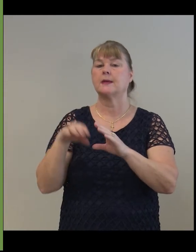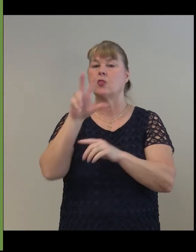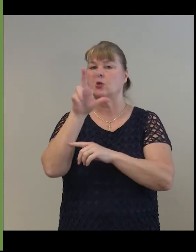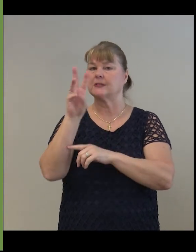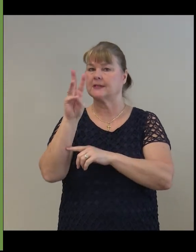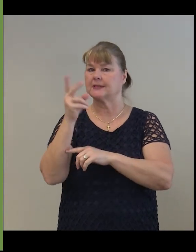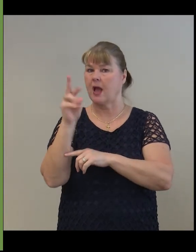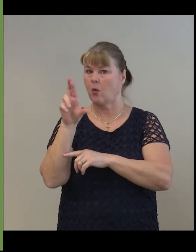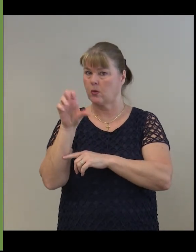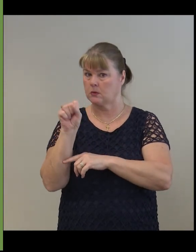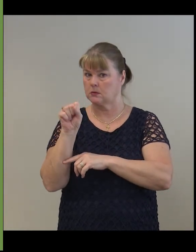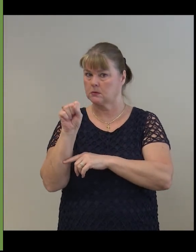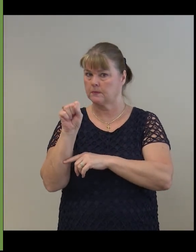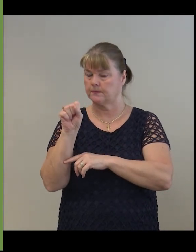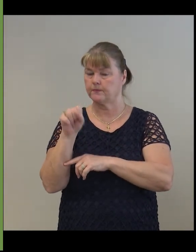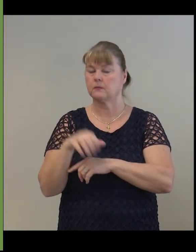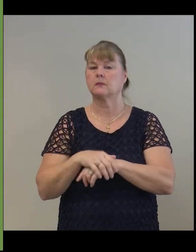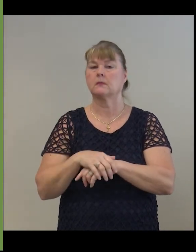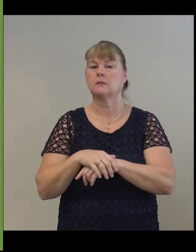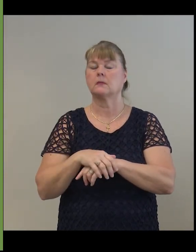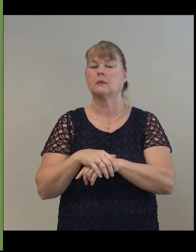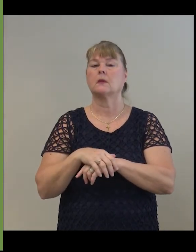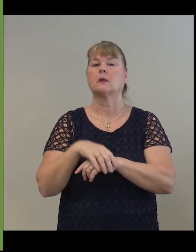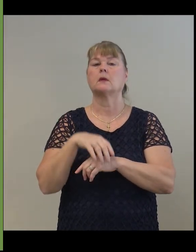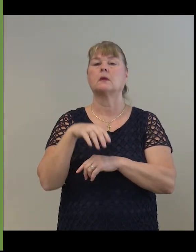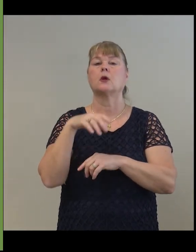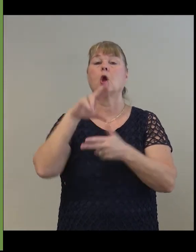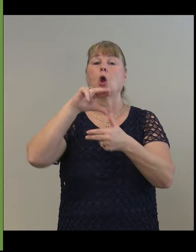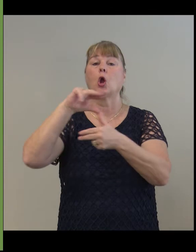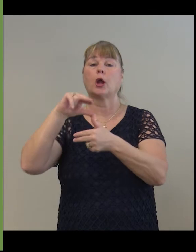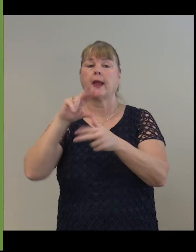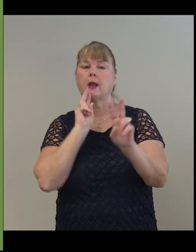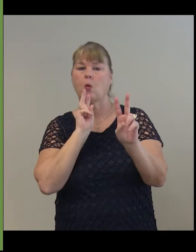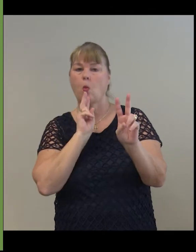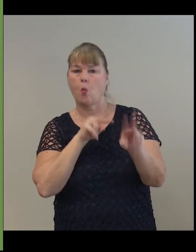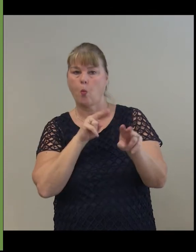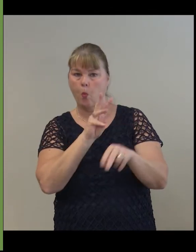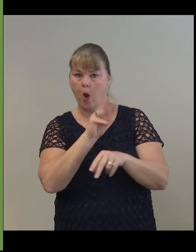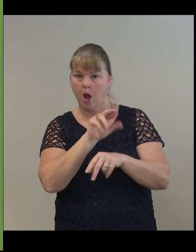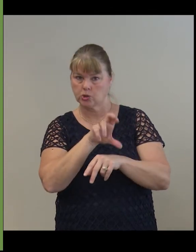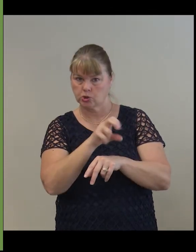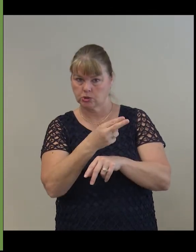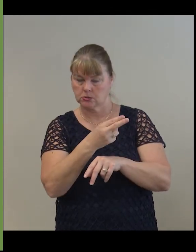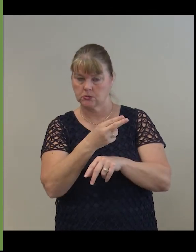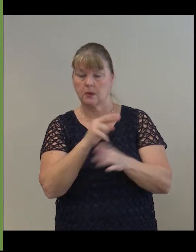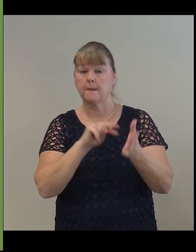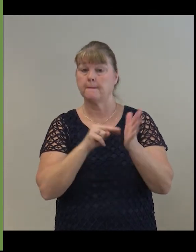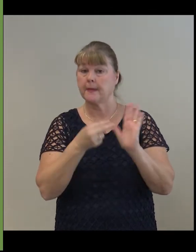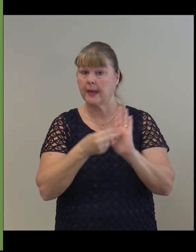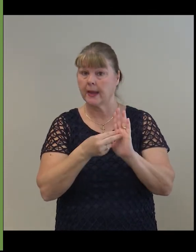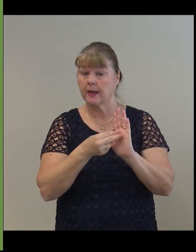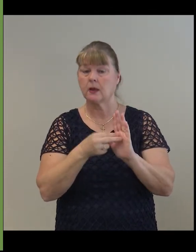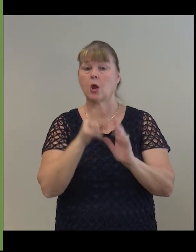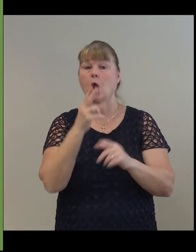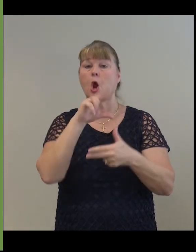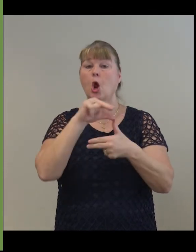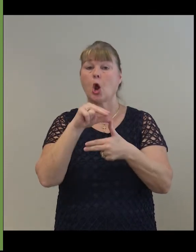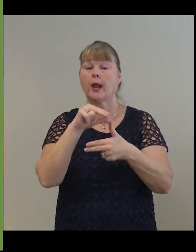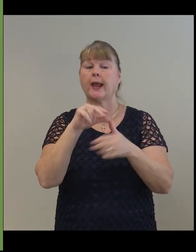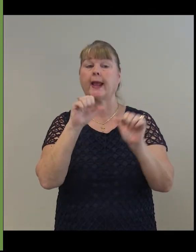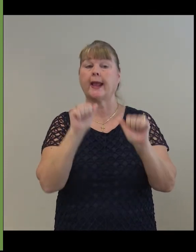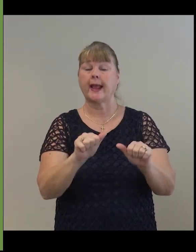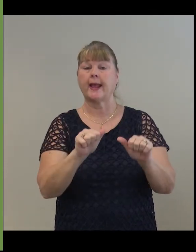hurricane watch. A hurricane watch means that hurricane conditions are possible, but